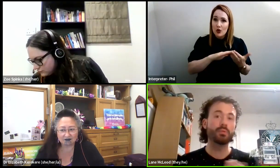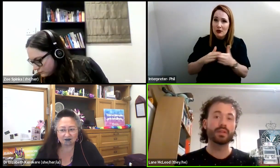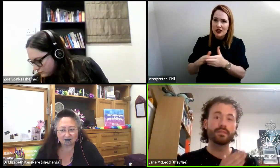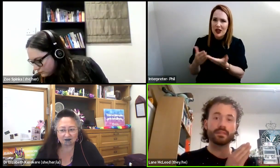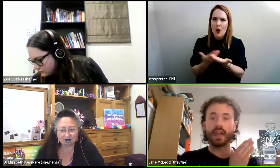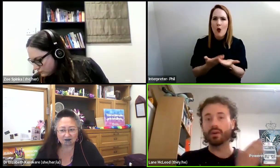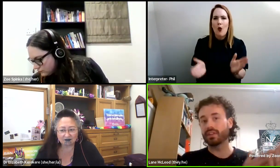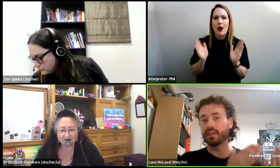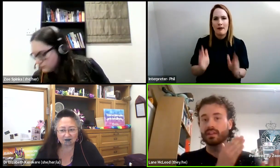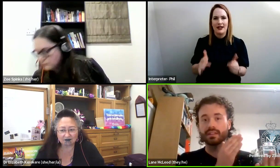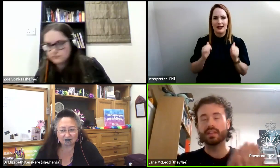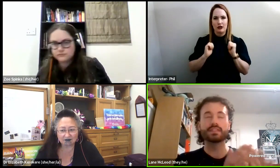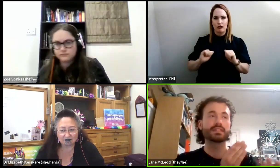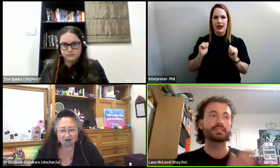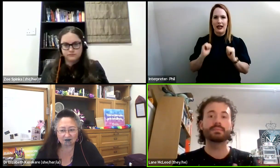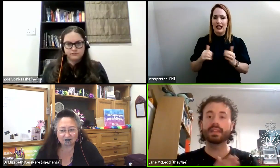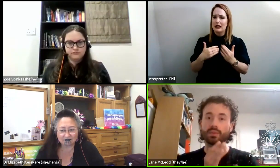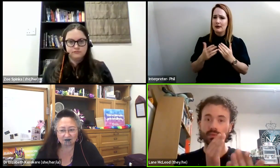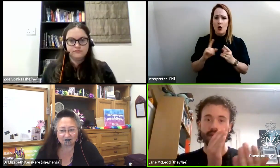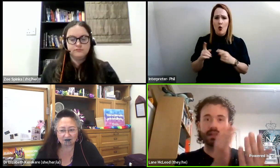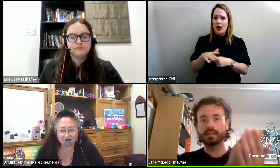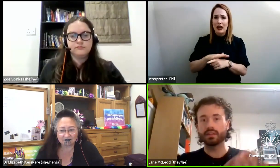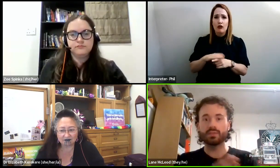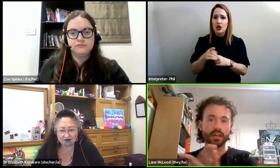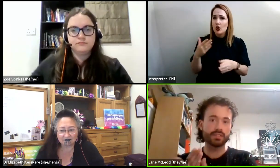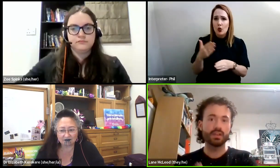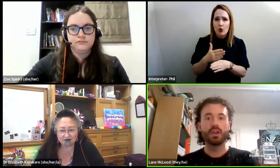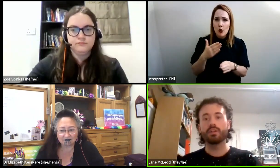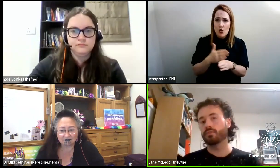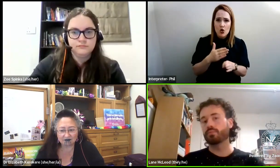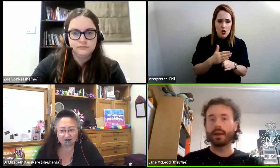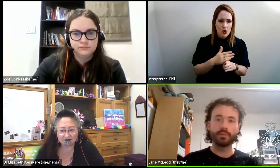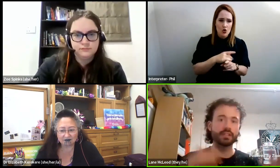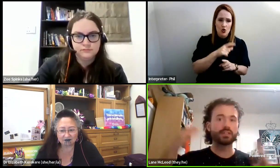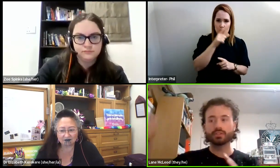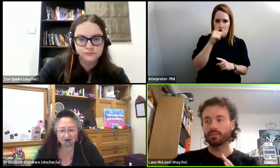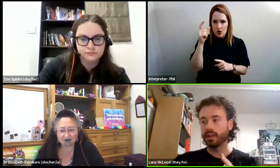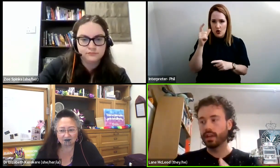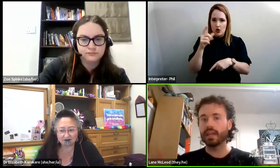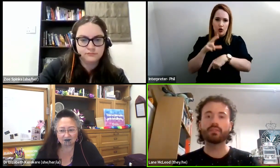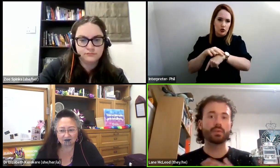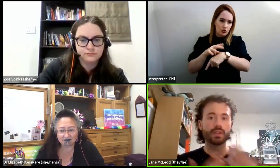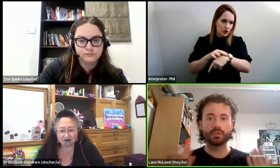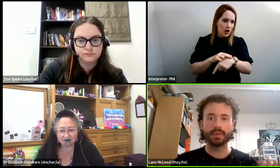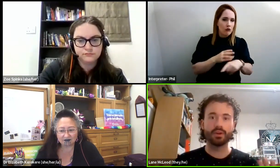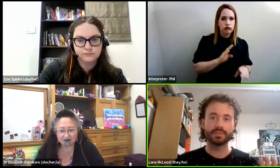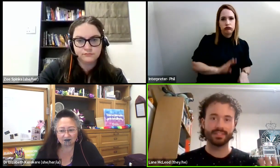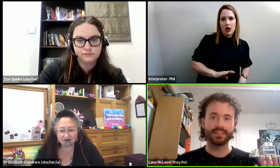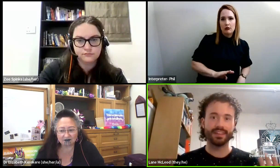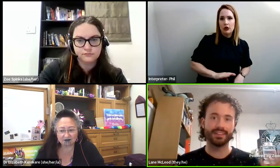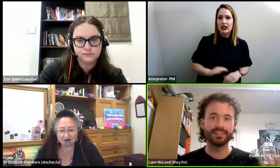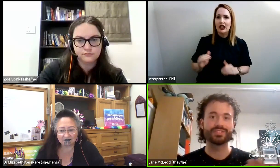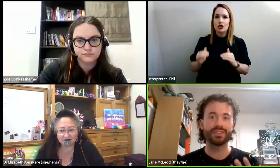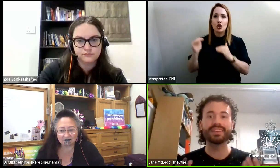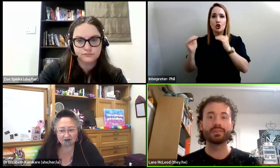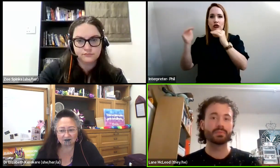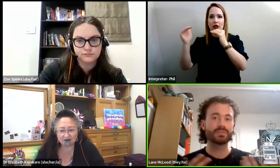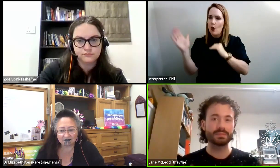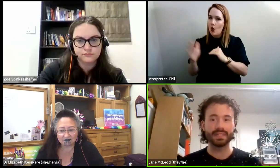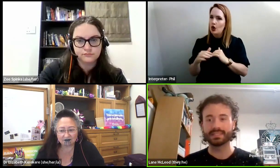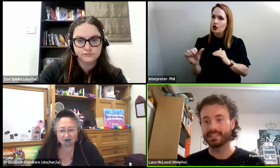matter what point of healthcare in the system that you enter, you touch, from primary to tertiary, everyone should be competent and